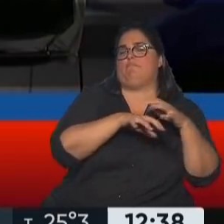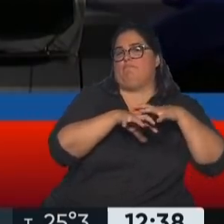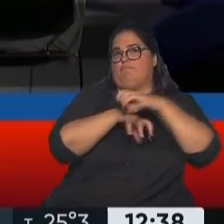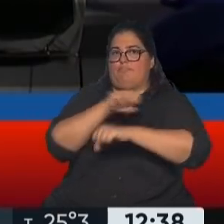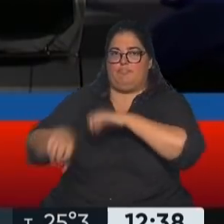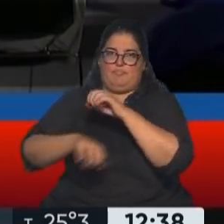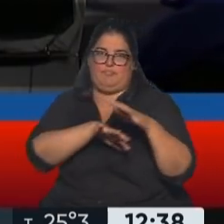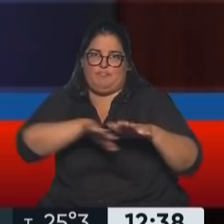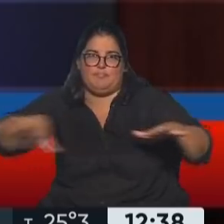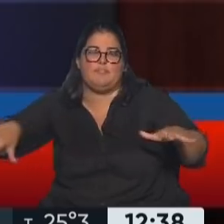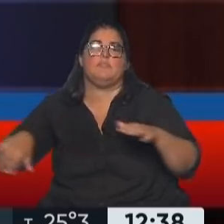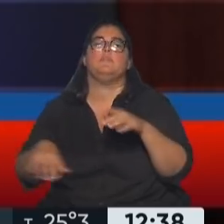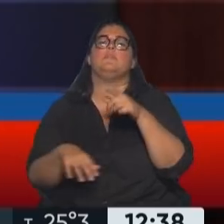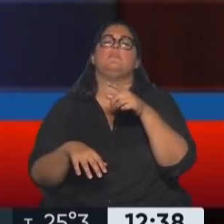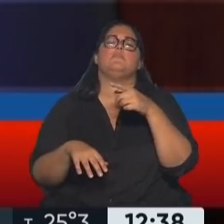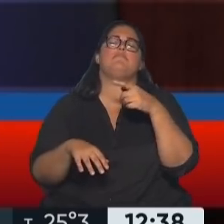in some places they are